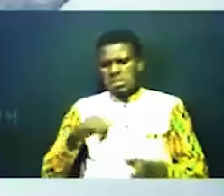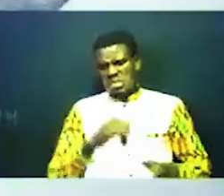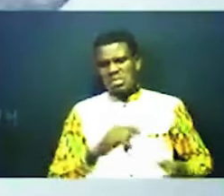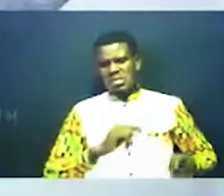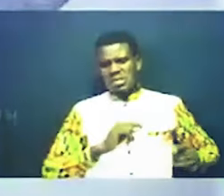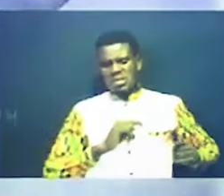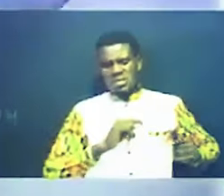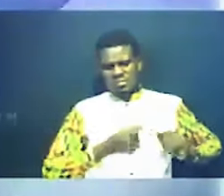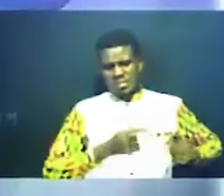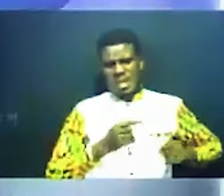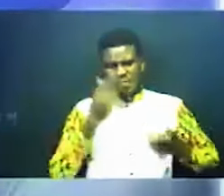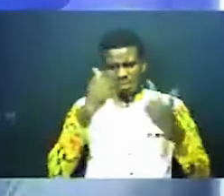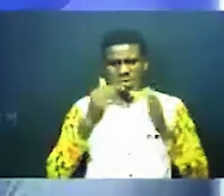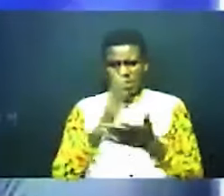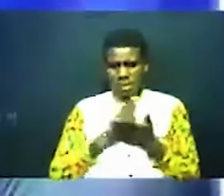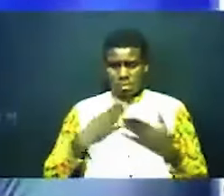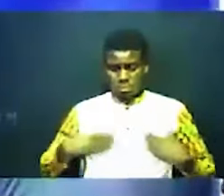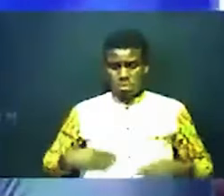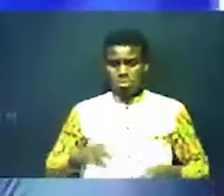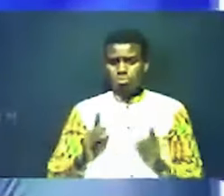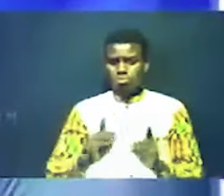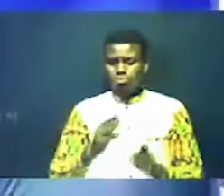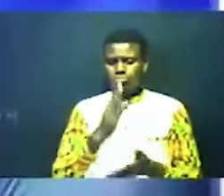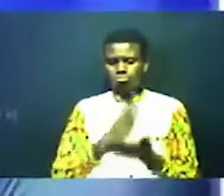been offended.